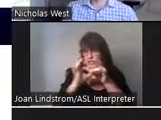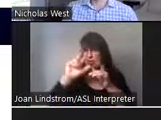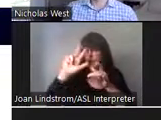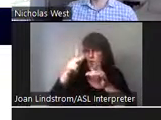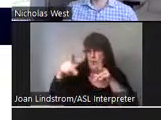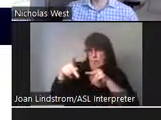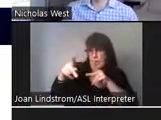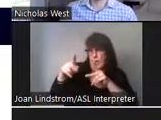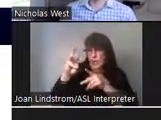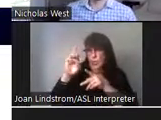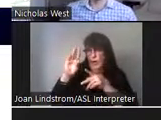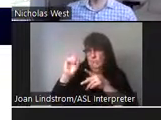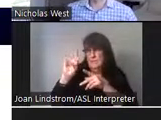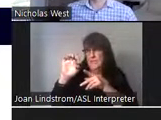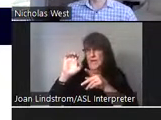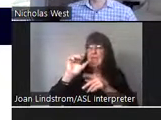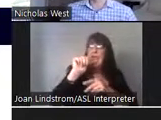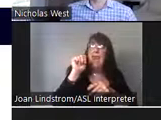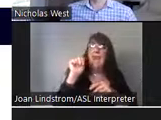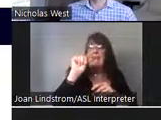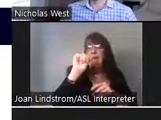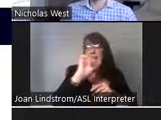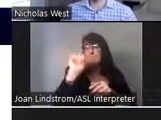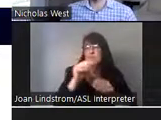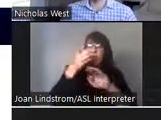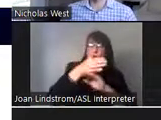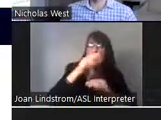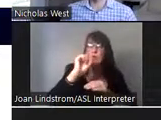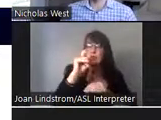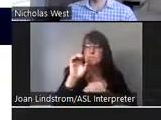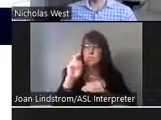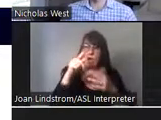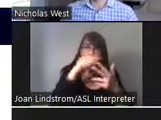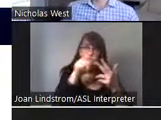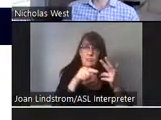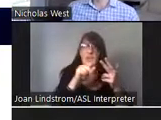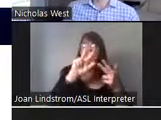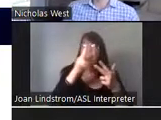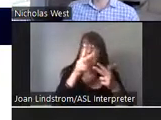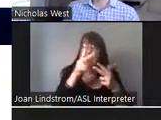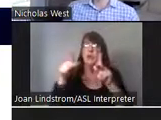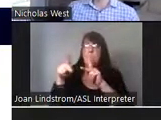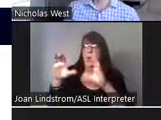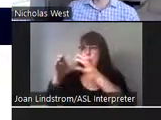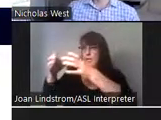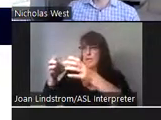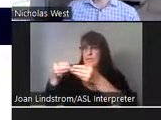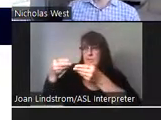website. Right now, we have Amazon, Overstock, and Fisher Scientific as those third-party